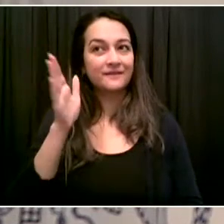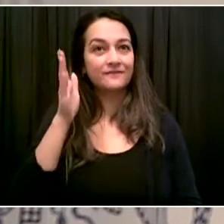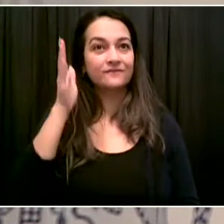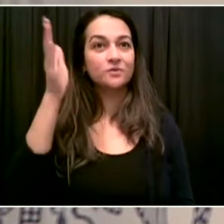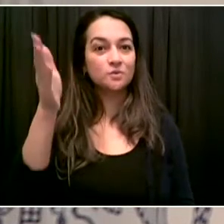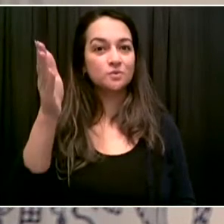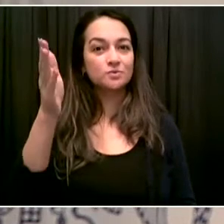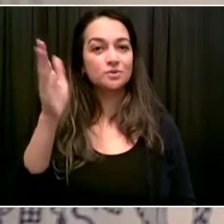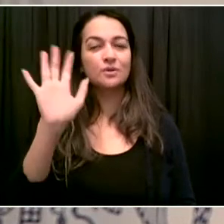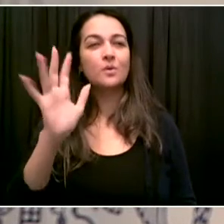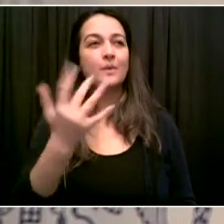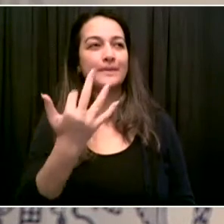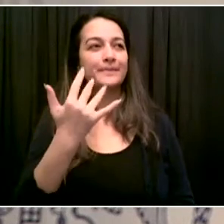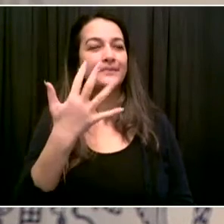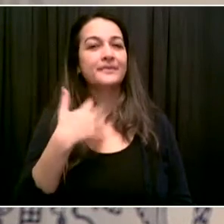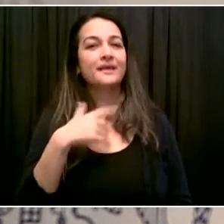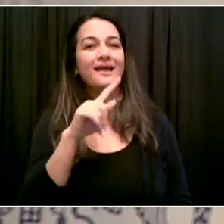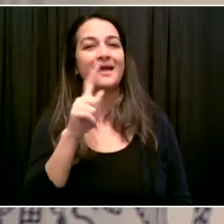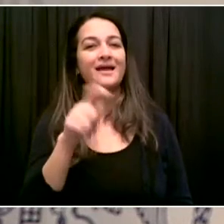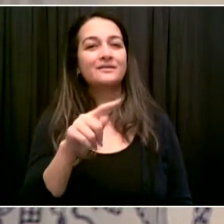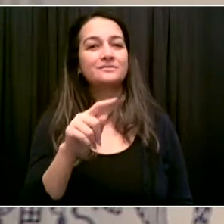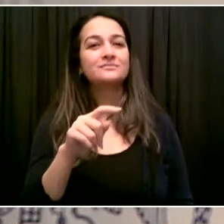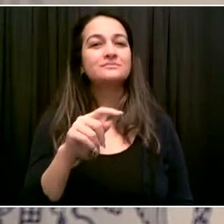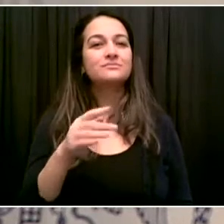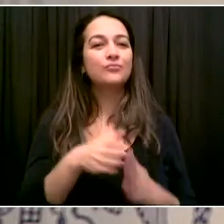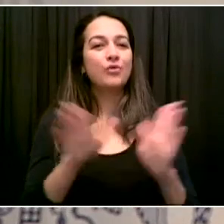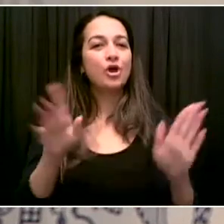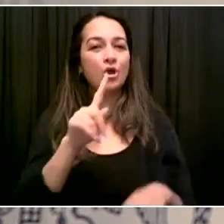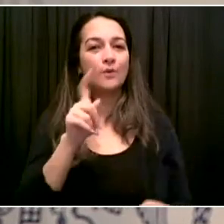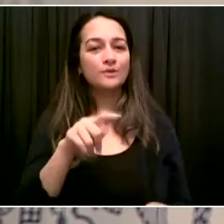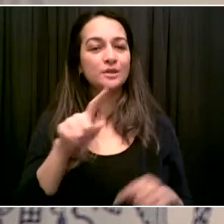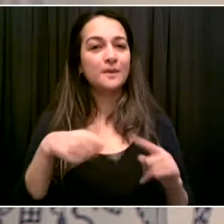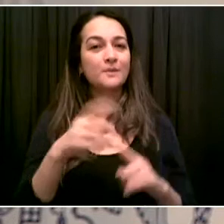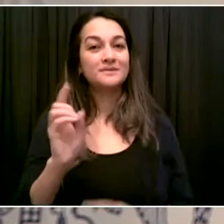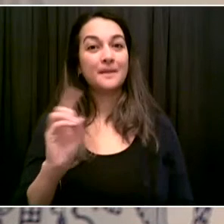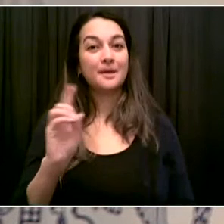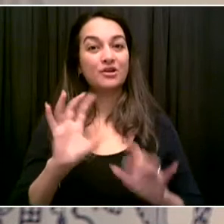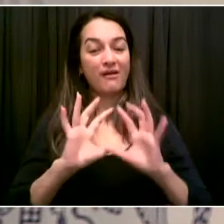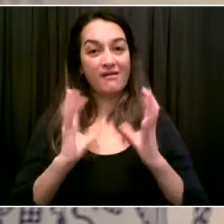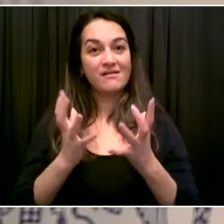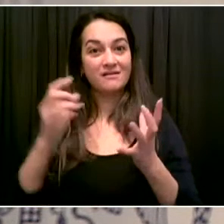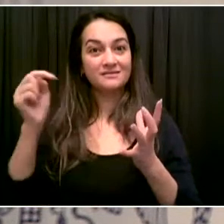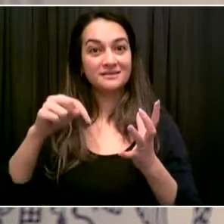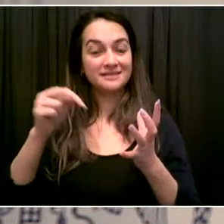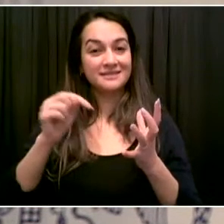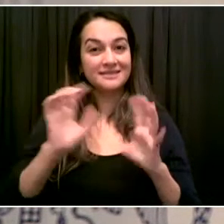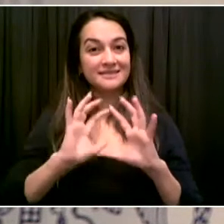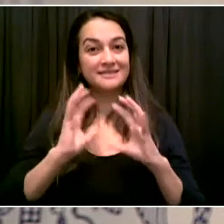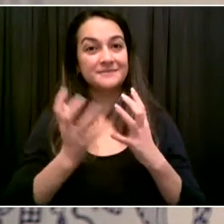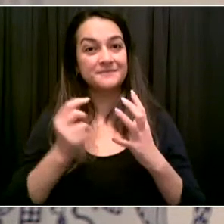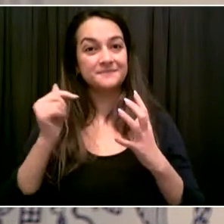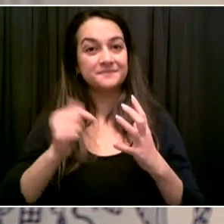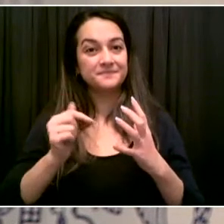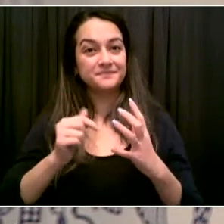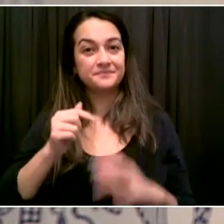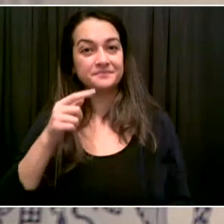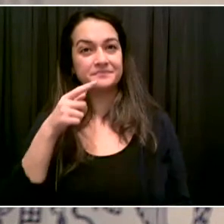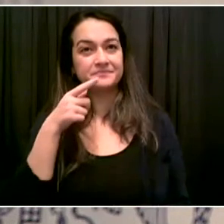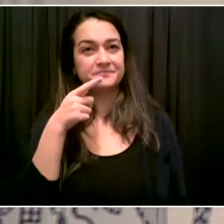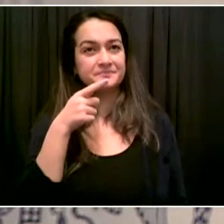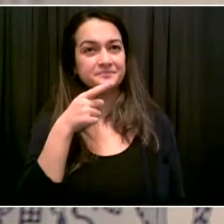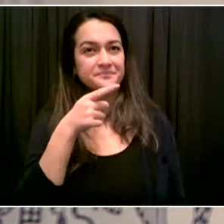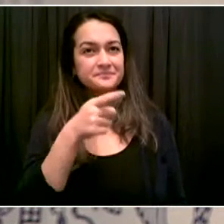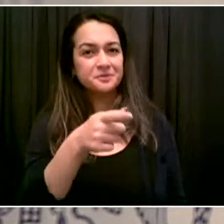are one of the state's leaders. Where do you see the future of the Democratic Party going